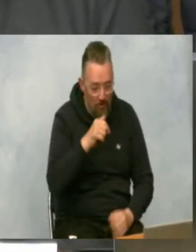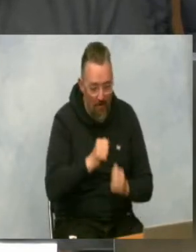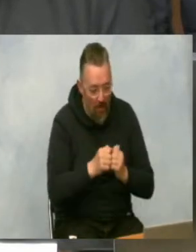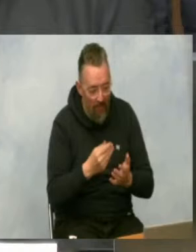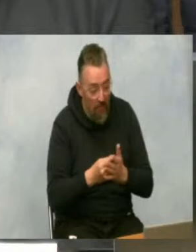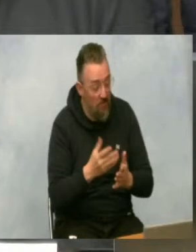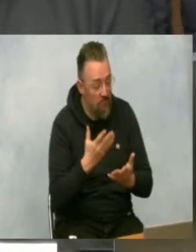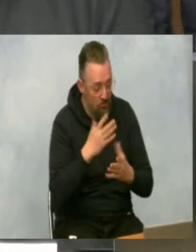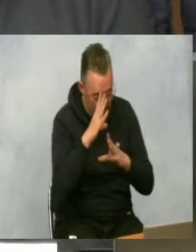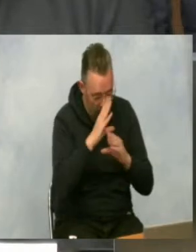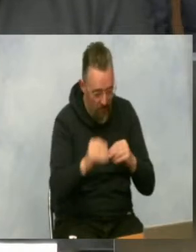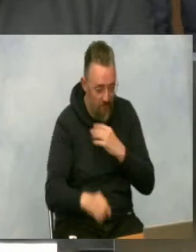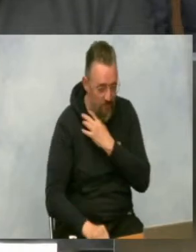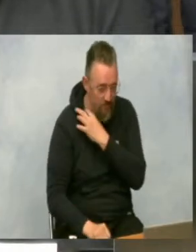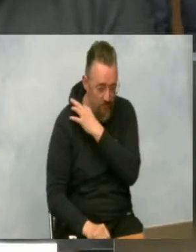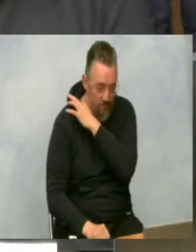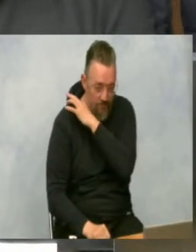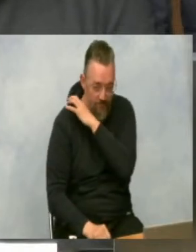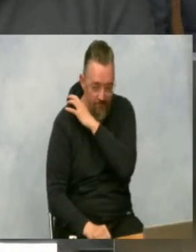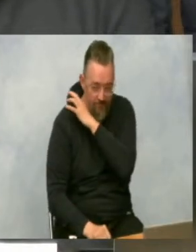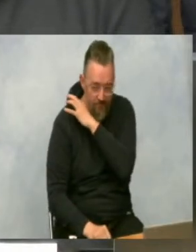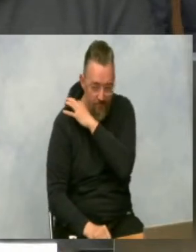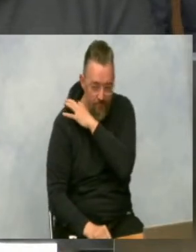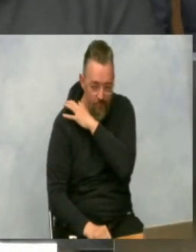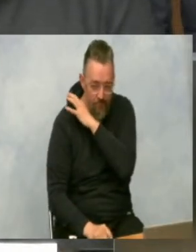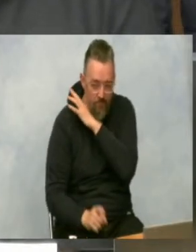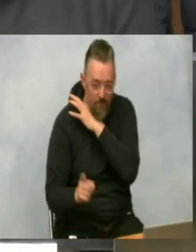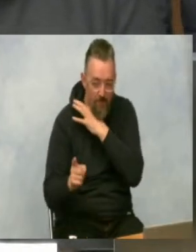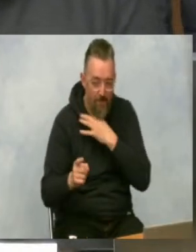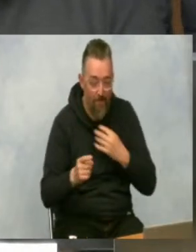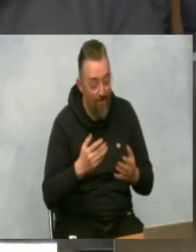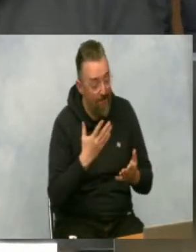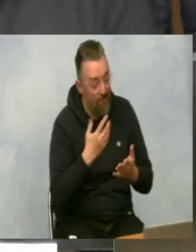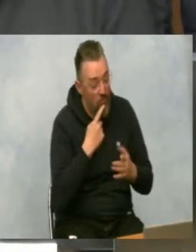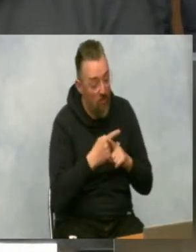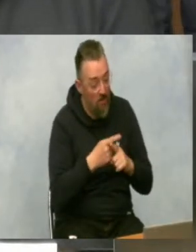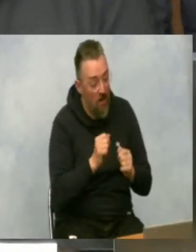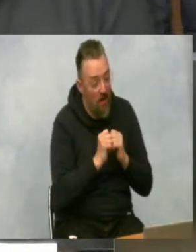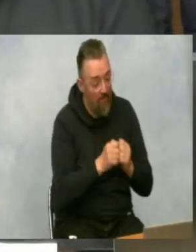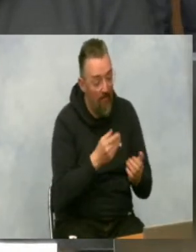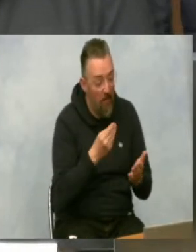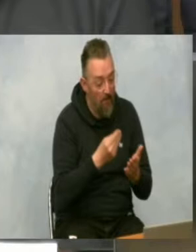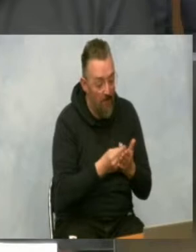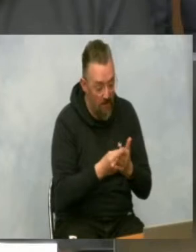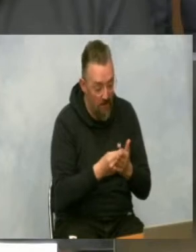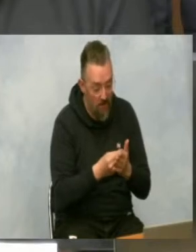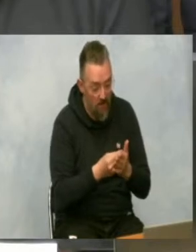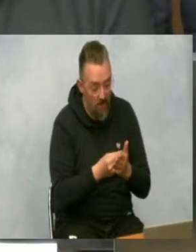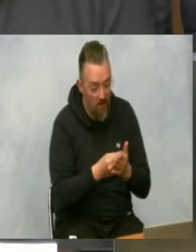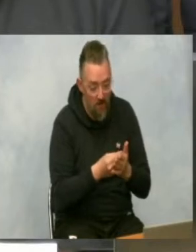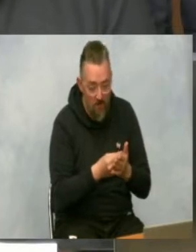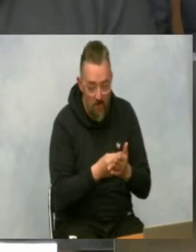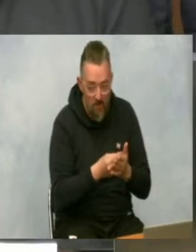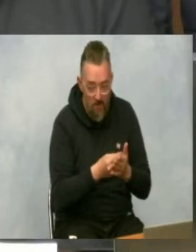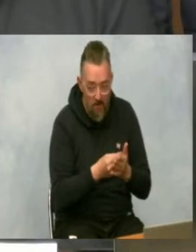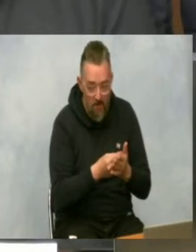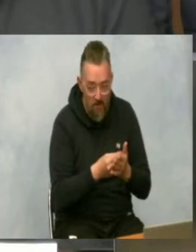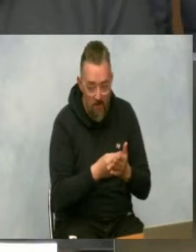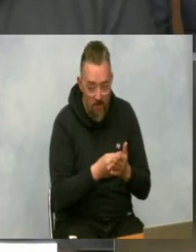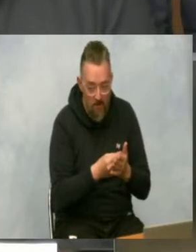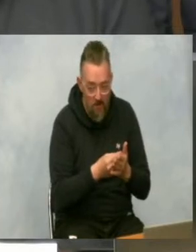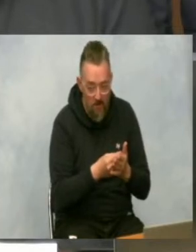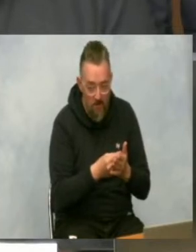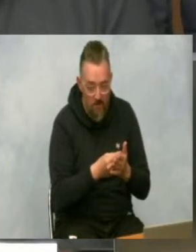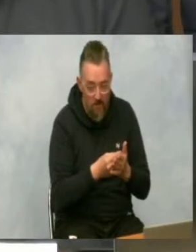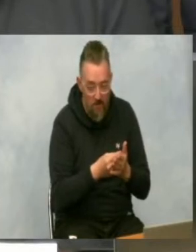Thanks. I think the point has been made about value for money because there is ongoing running costs. You